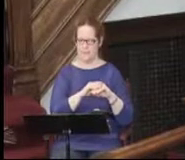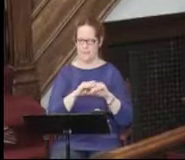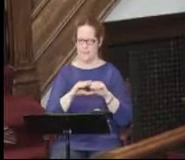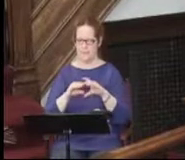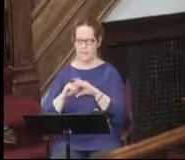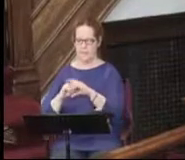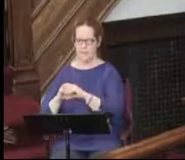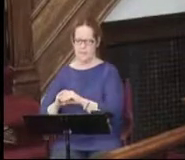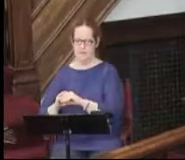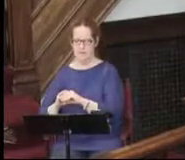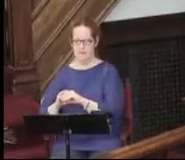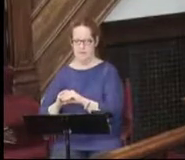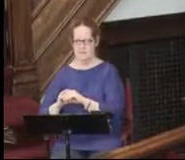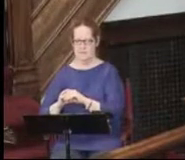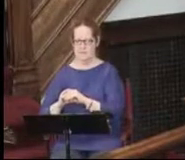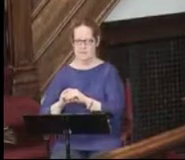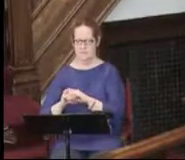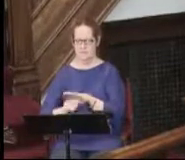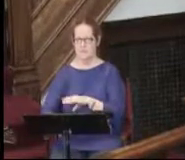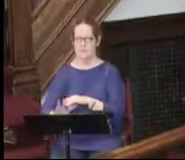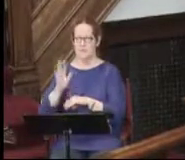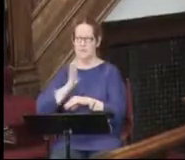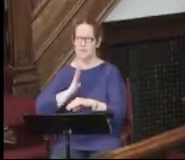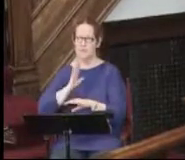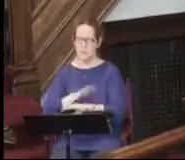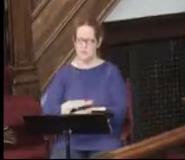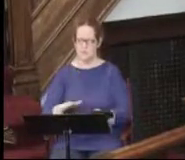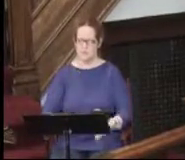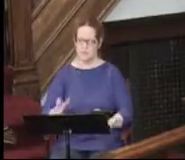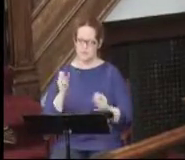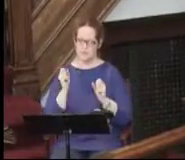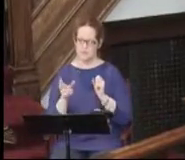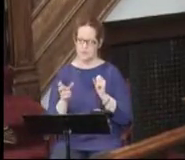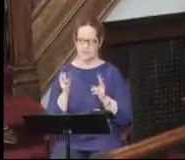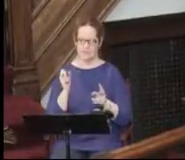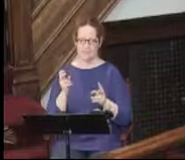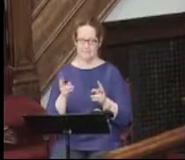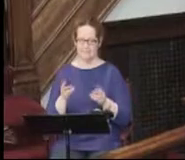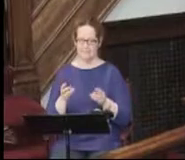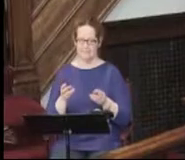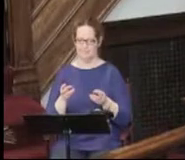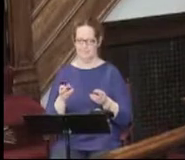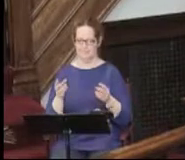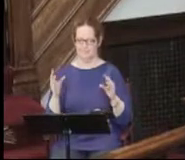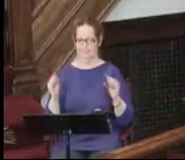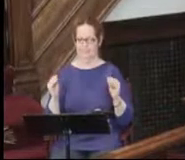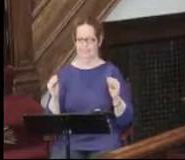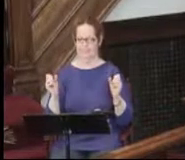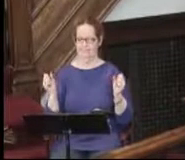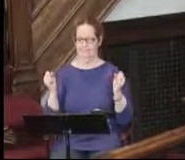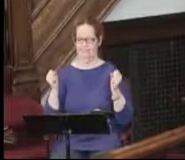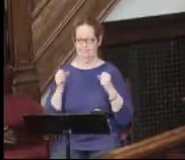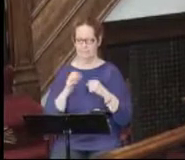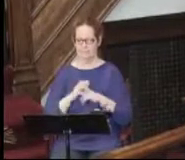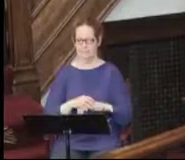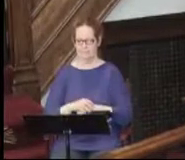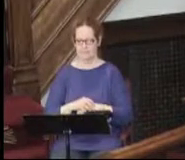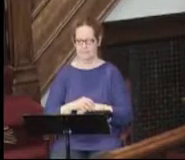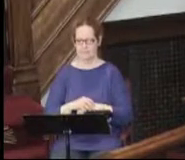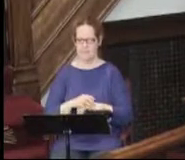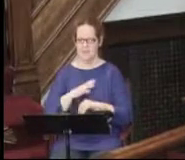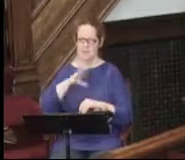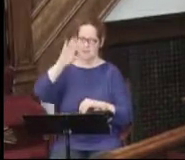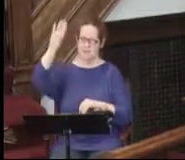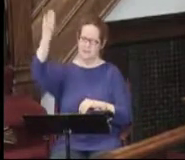glad hosannas, the little children sang.